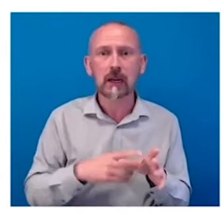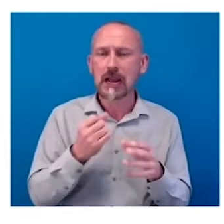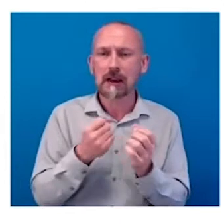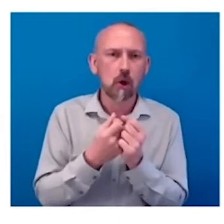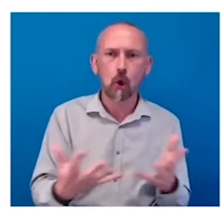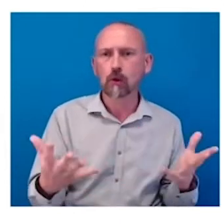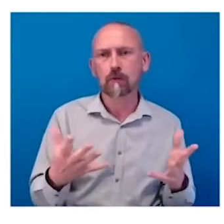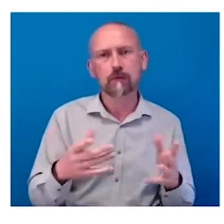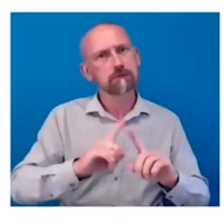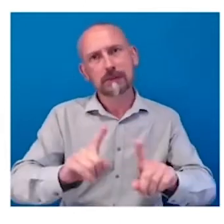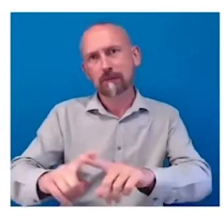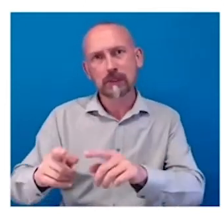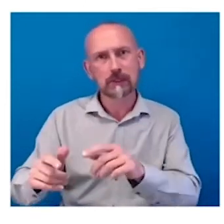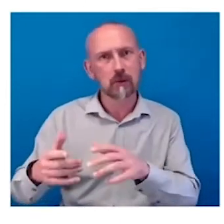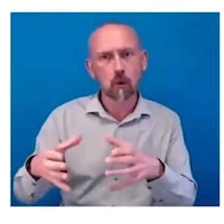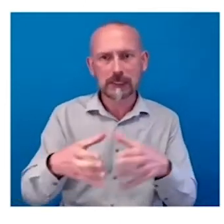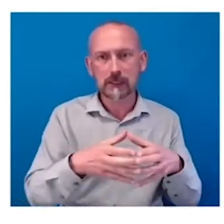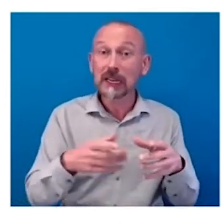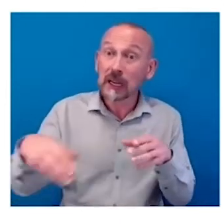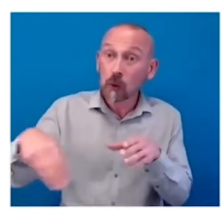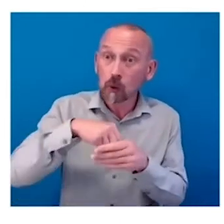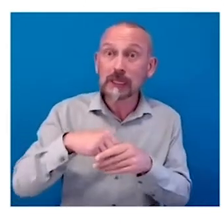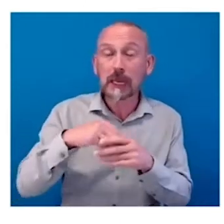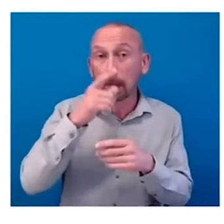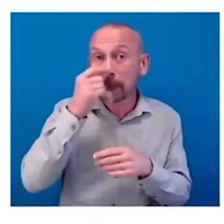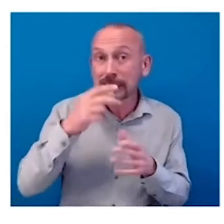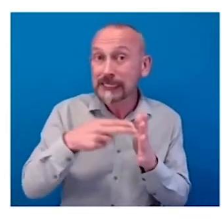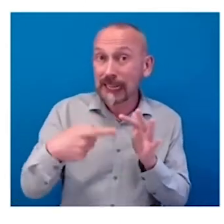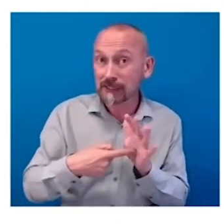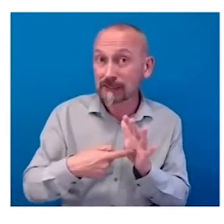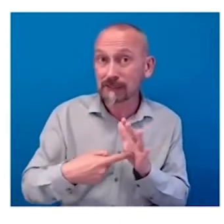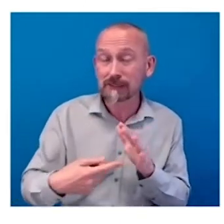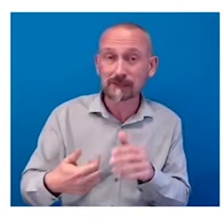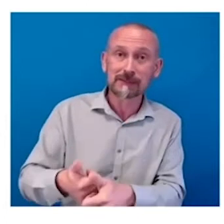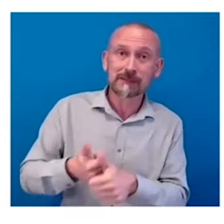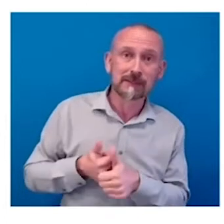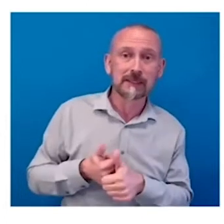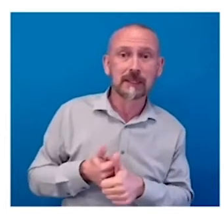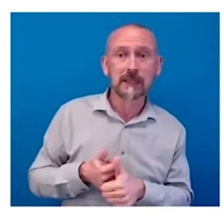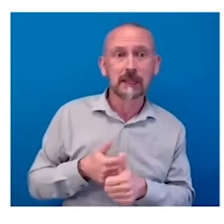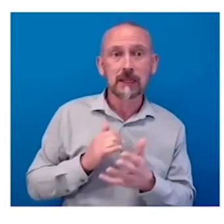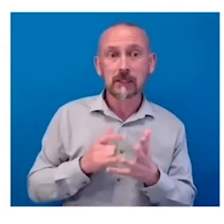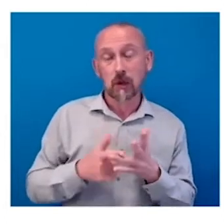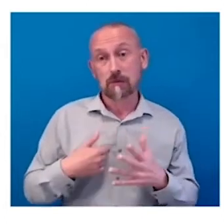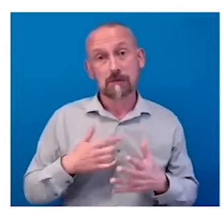organizations, including AbilityNet. So I'm just really excited to talk to you about what we're up to now.